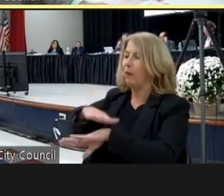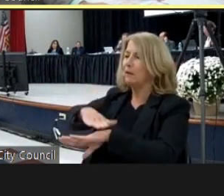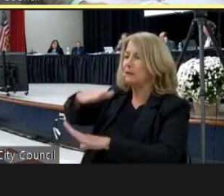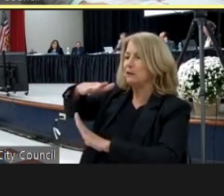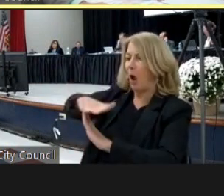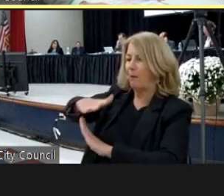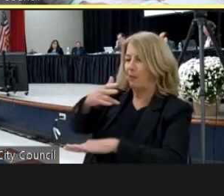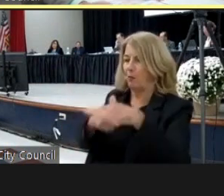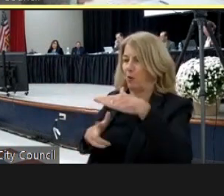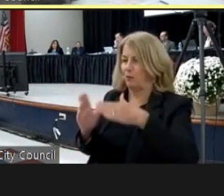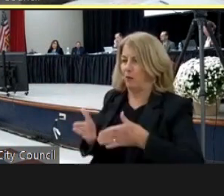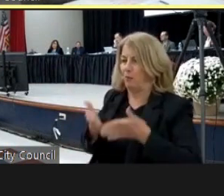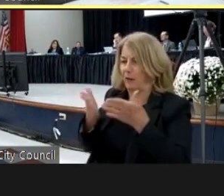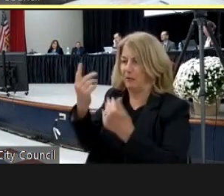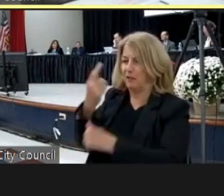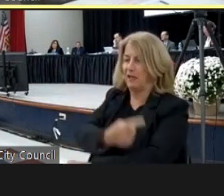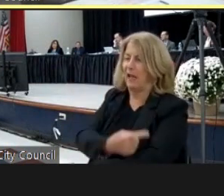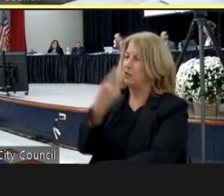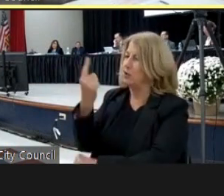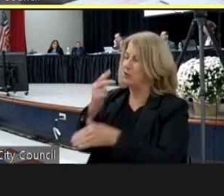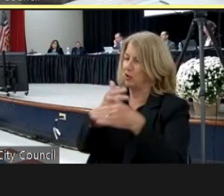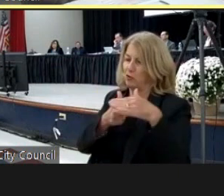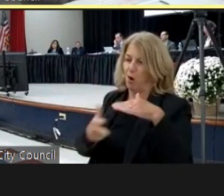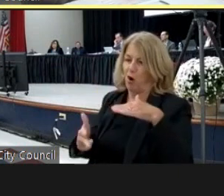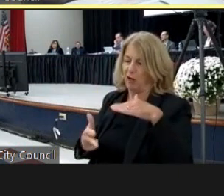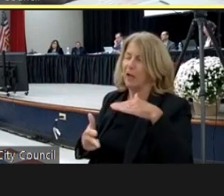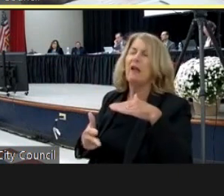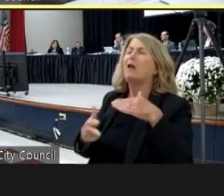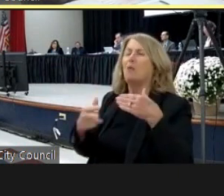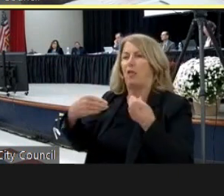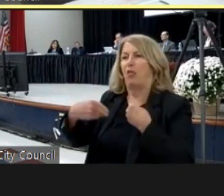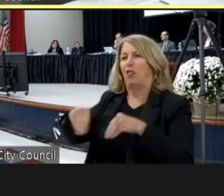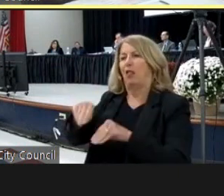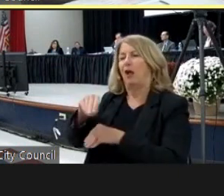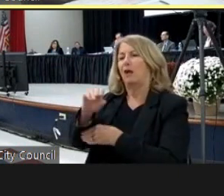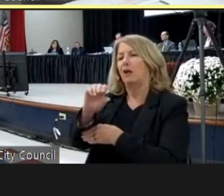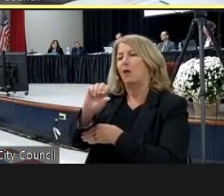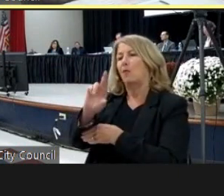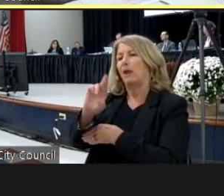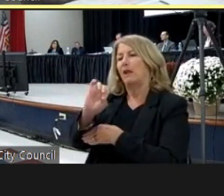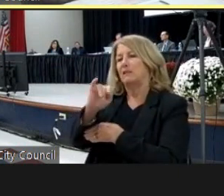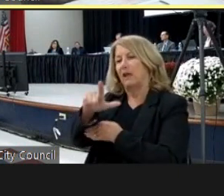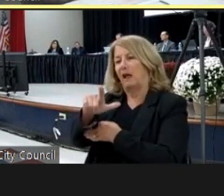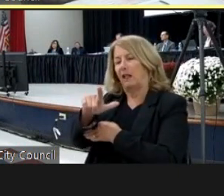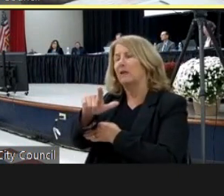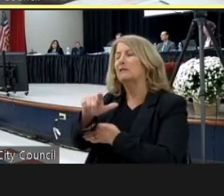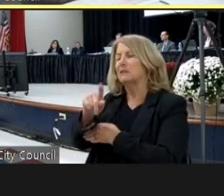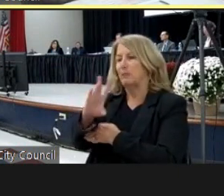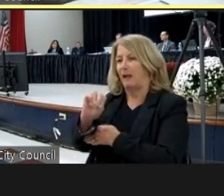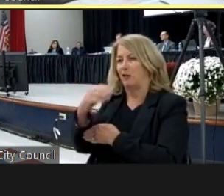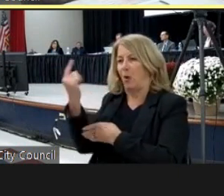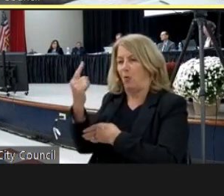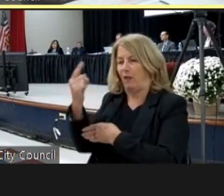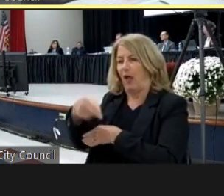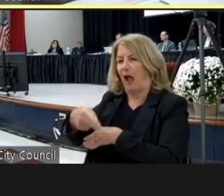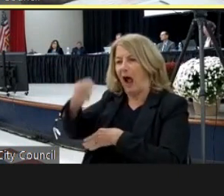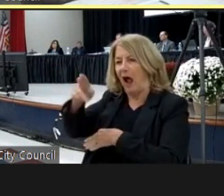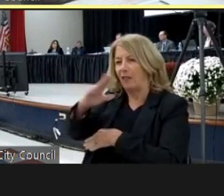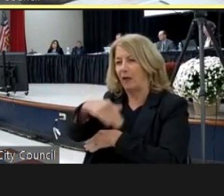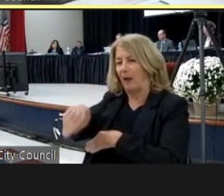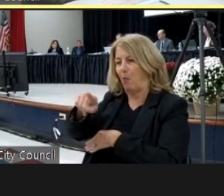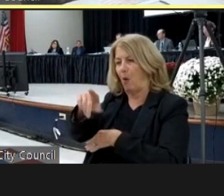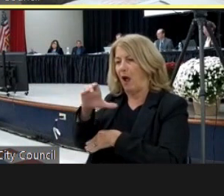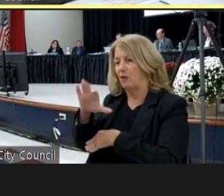today is going with just a garage with retail space only. The height would be near the pavilion. We're thinking around 100 feet for the